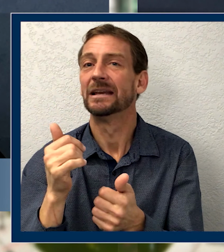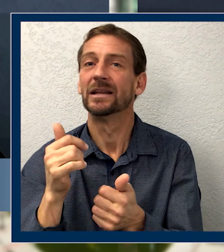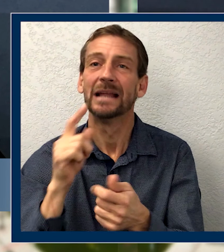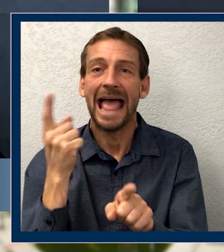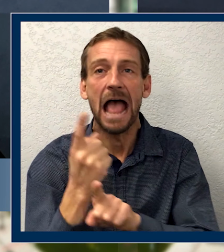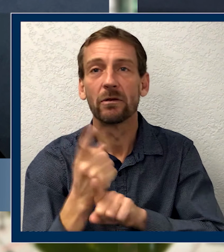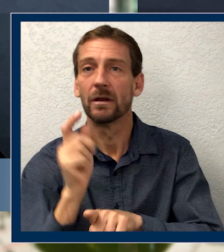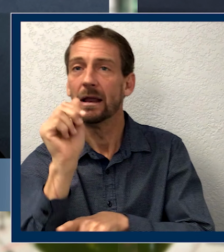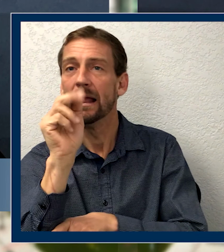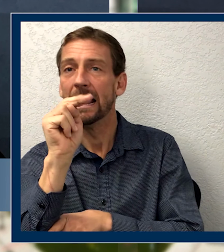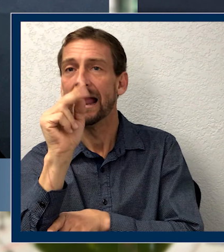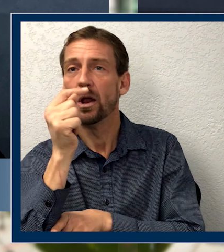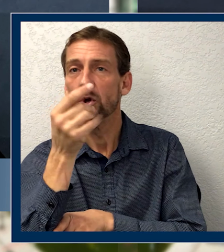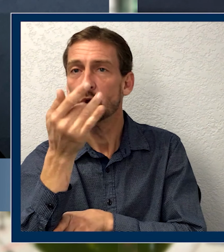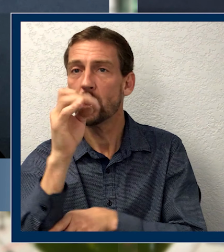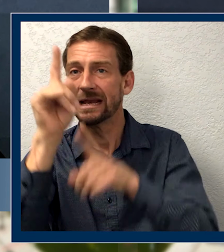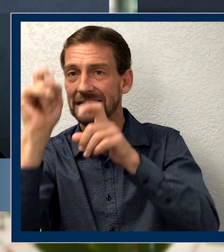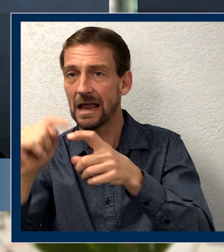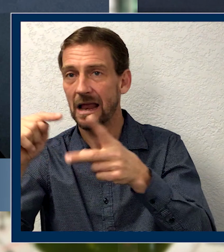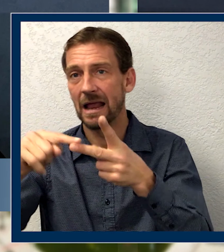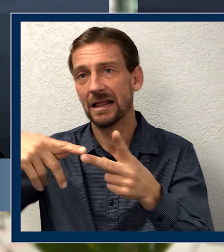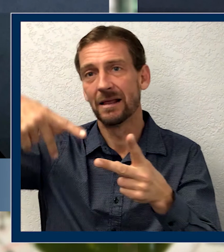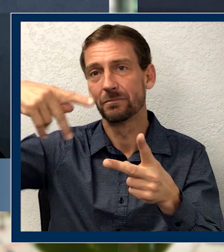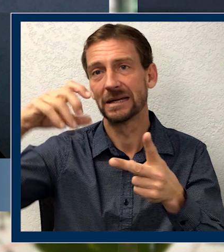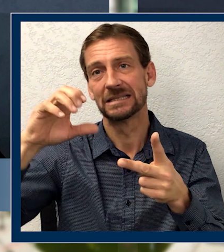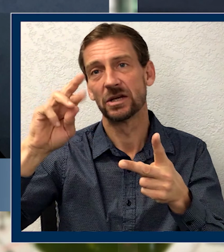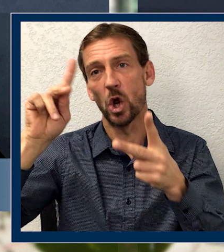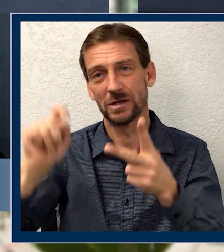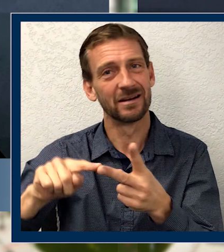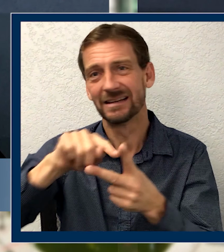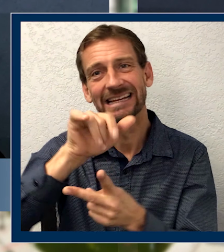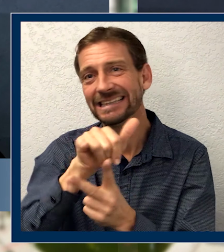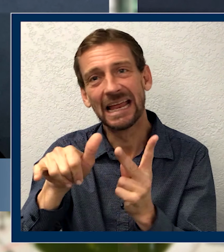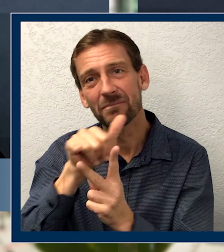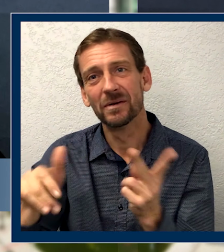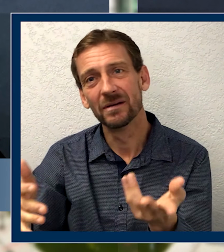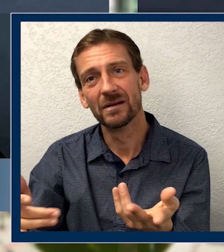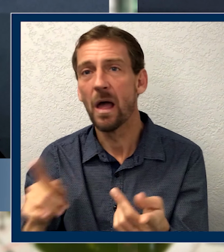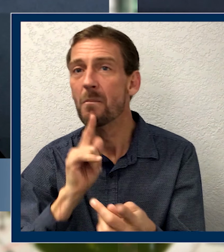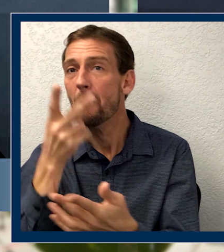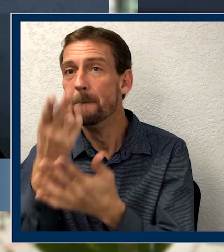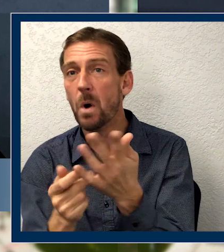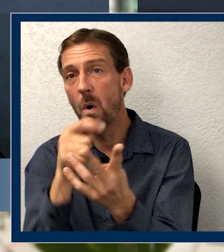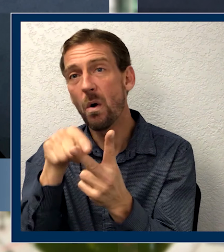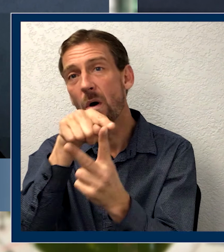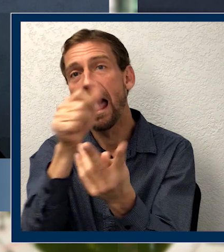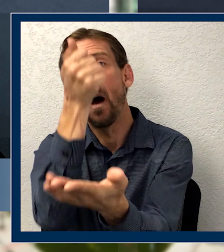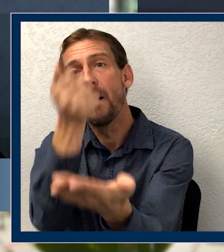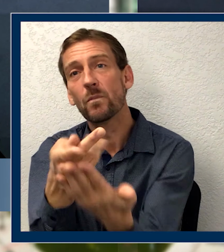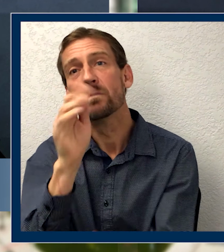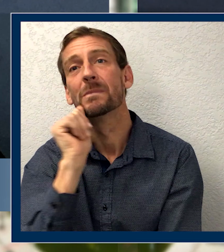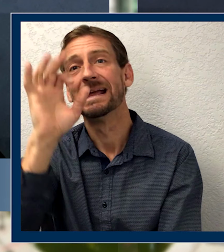between the antigen test and the PCR test. In fact, both were approved by the FDA to